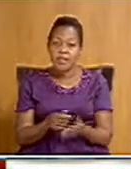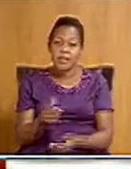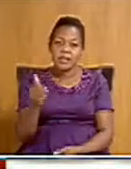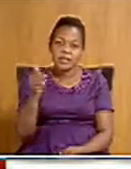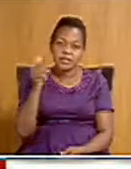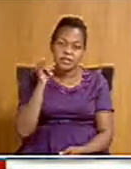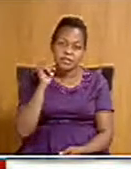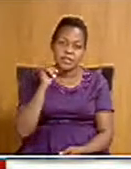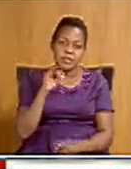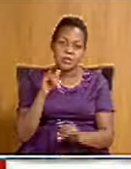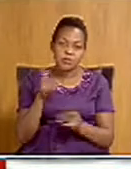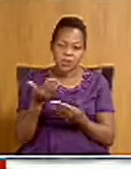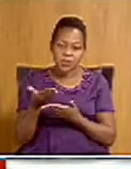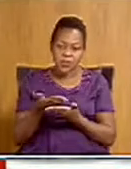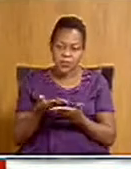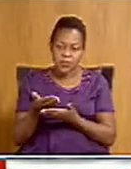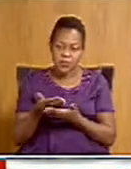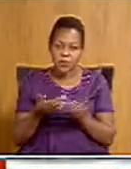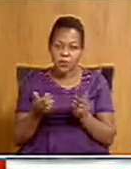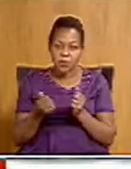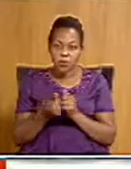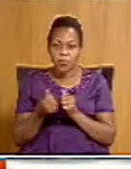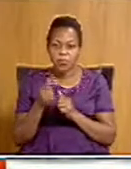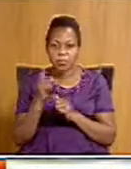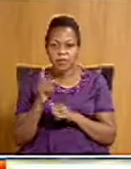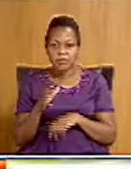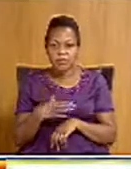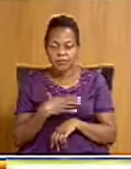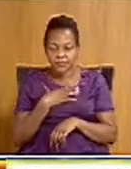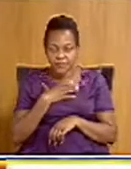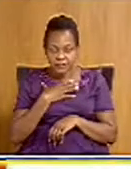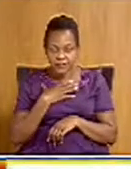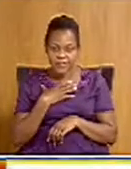yesterday I was talking to one delegate, I will not mention the person,